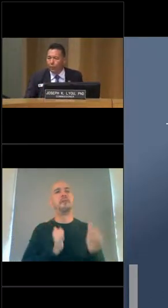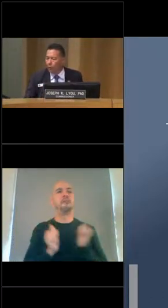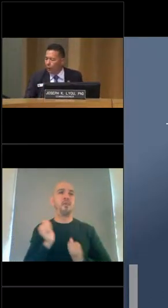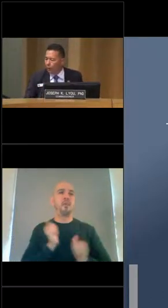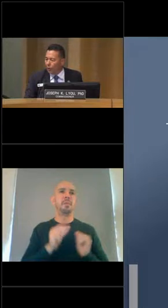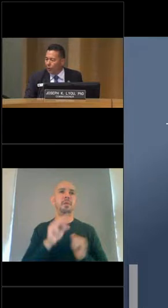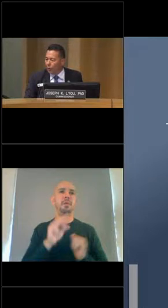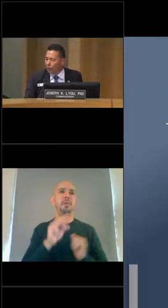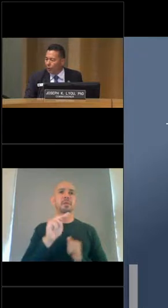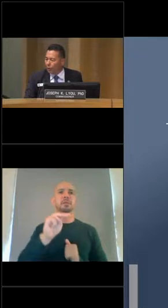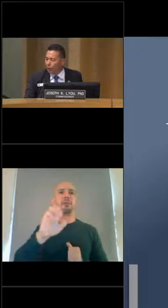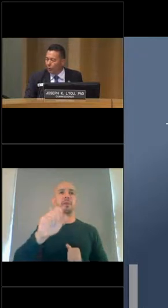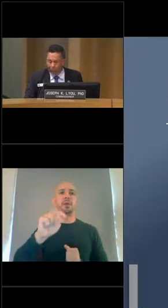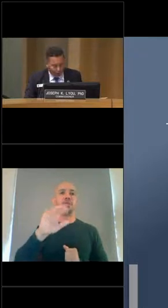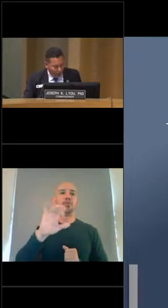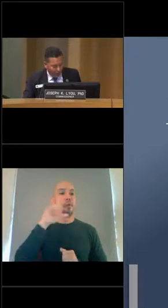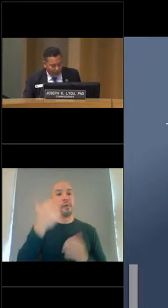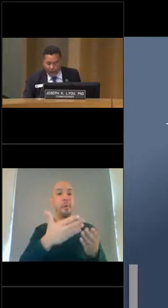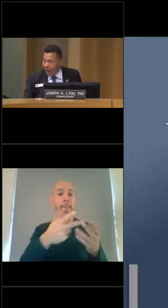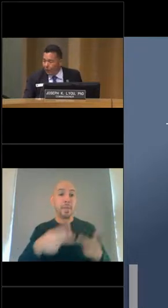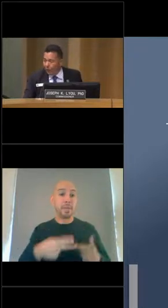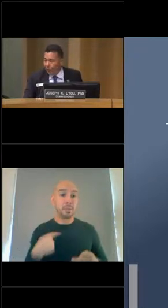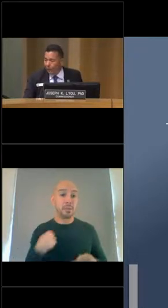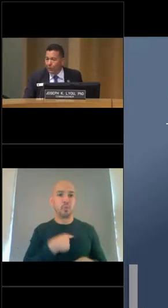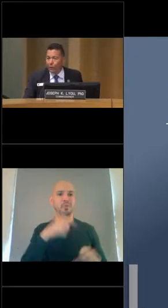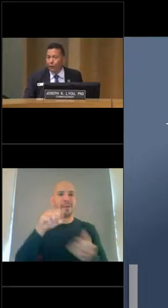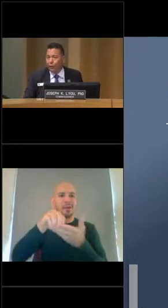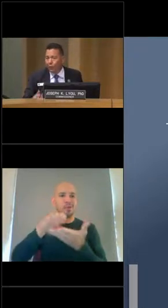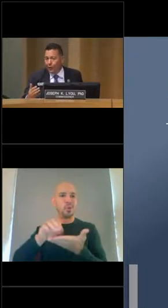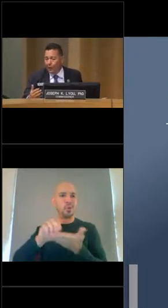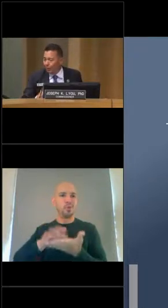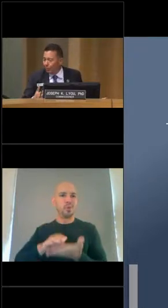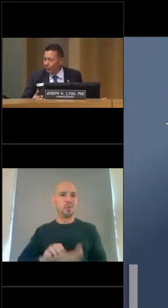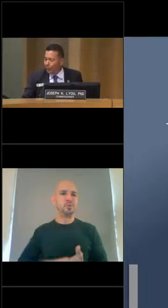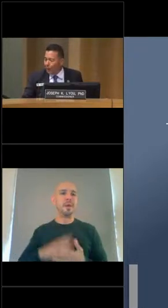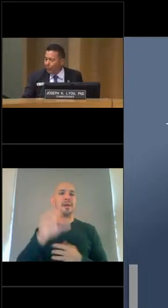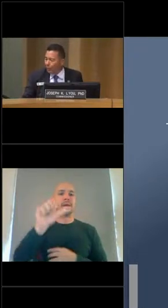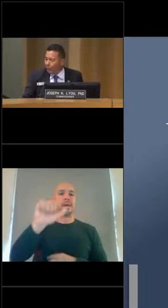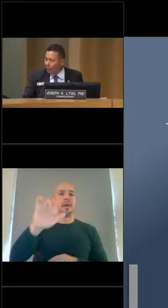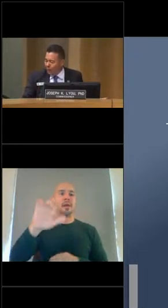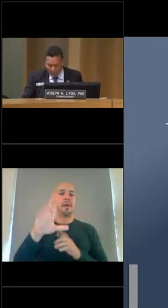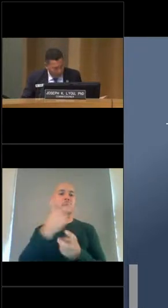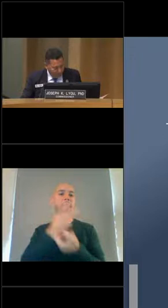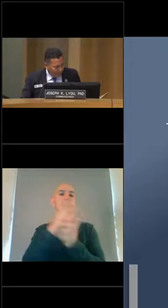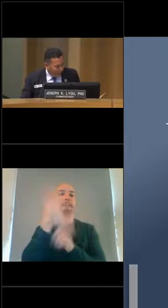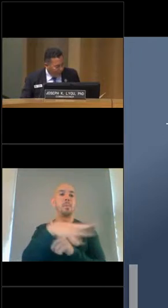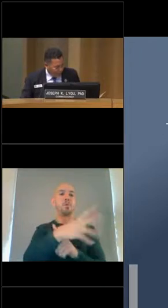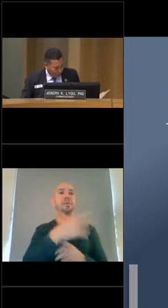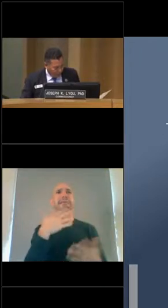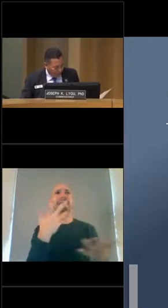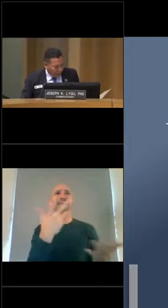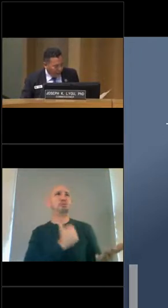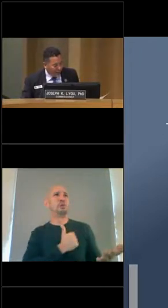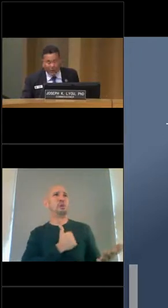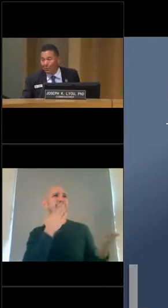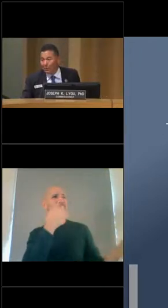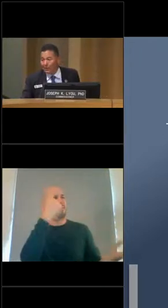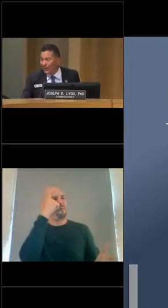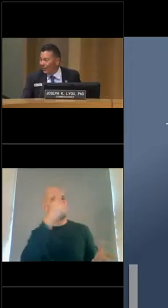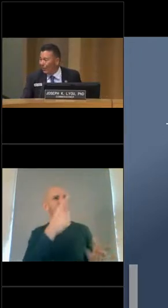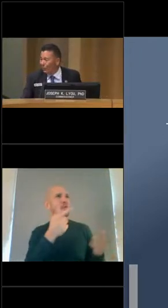places where we we track air pollutants so thanks for going down my rabbit hole with me that's where i